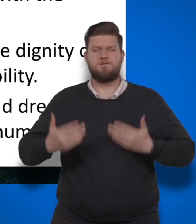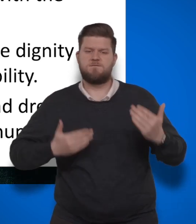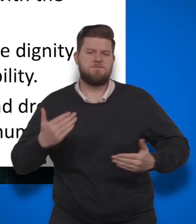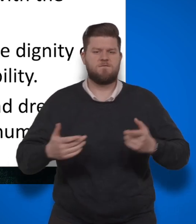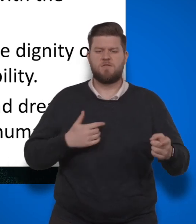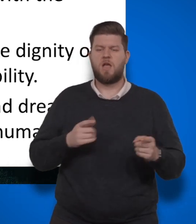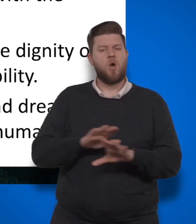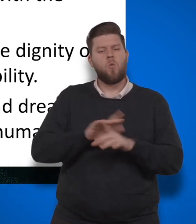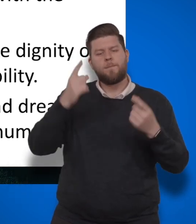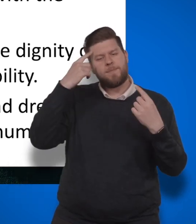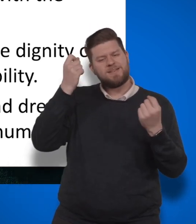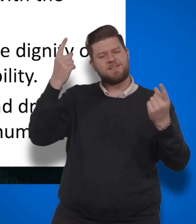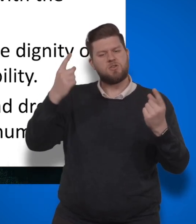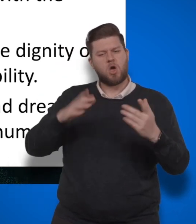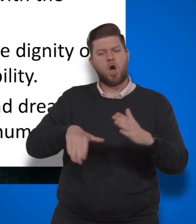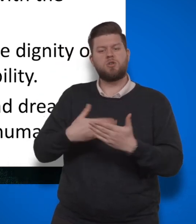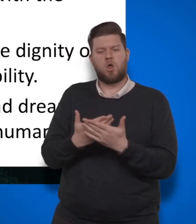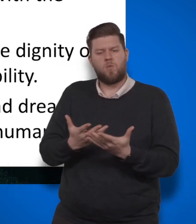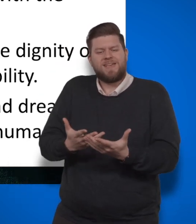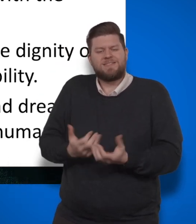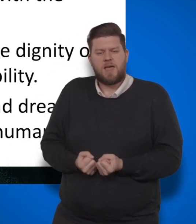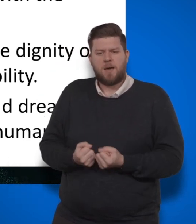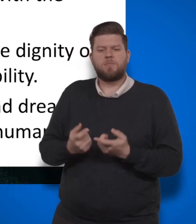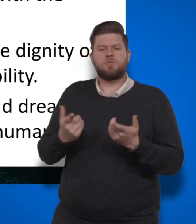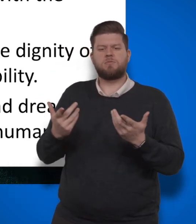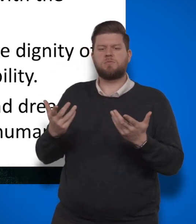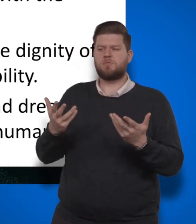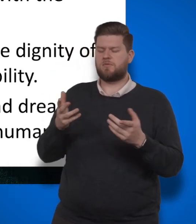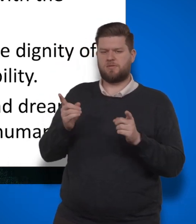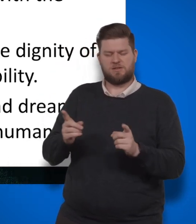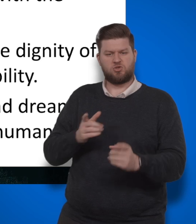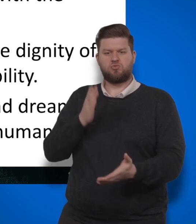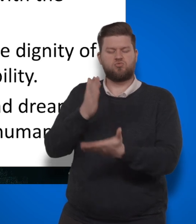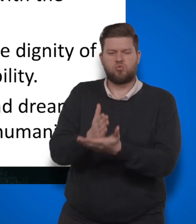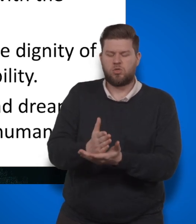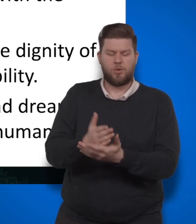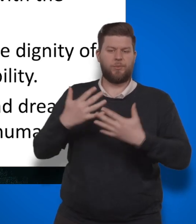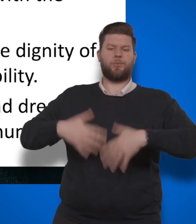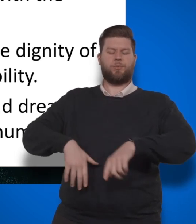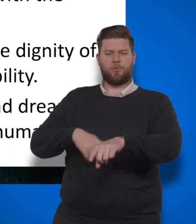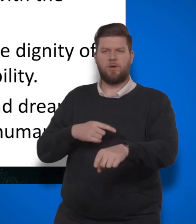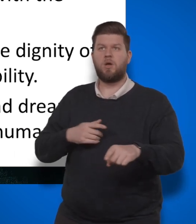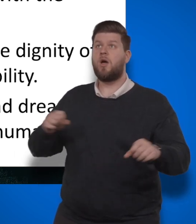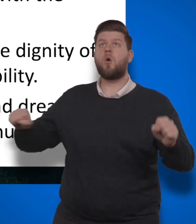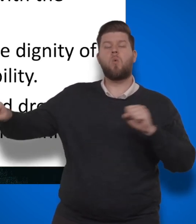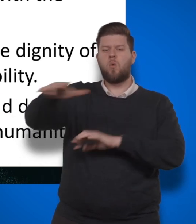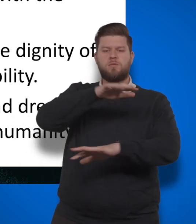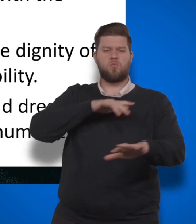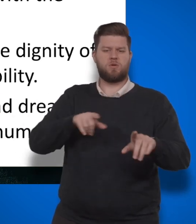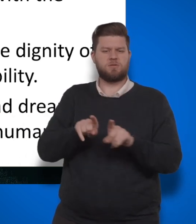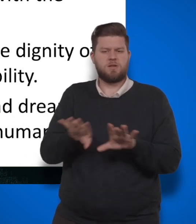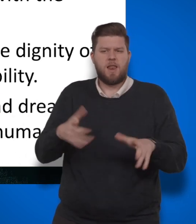we come to accept this extraordinary and almost unbelievable truth. The cosmos is a drama, a